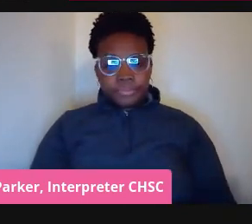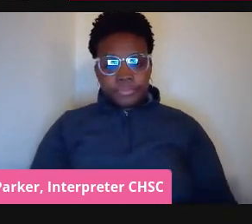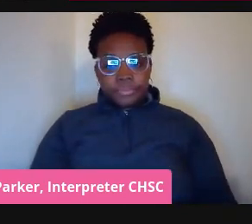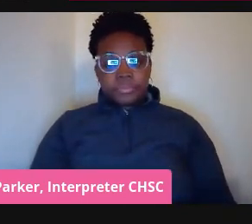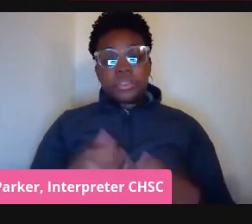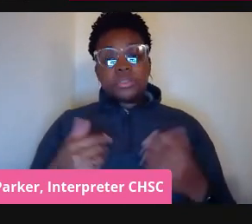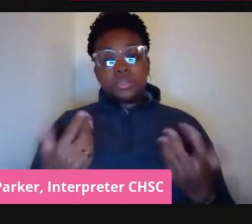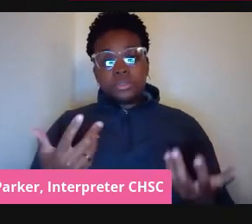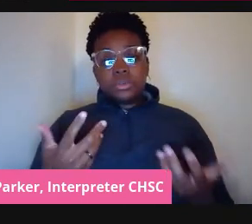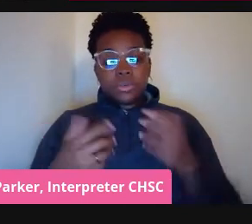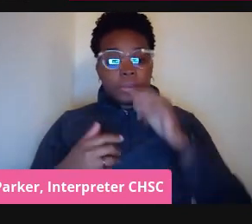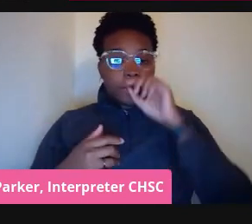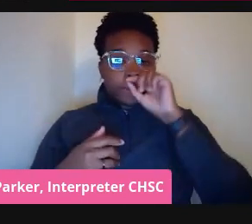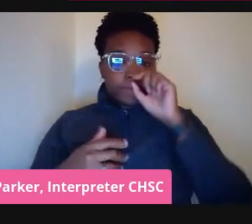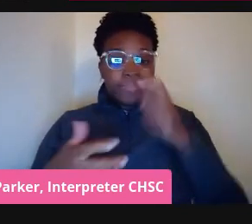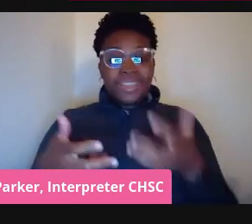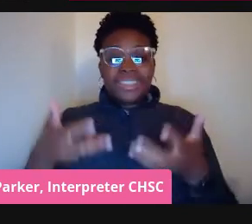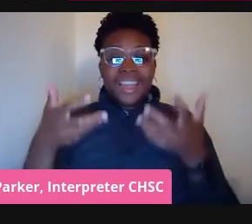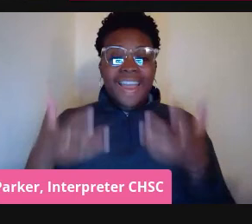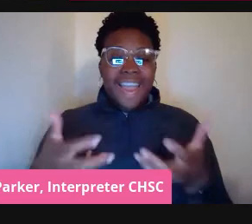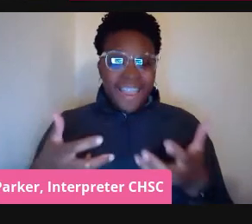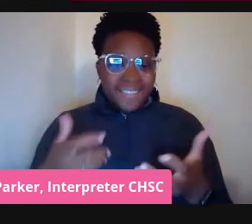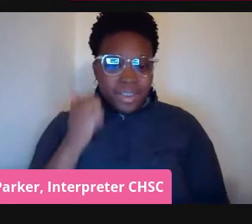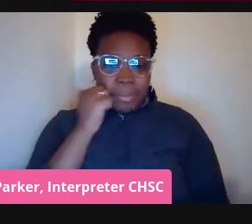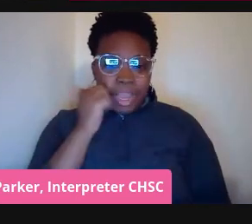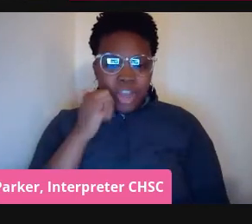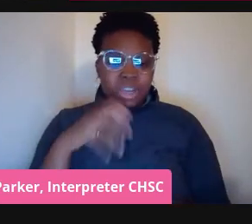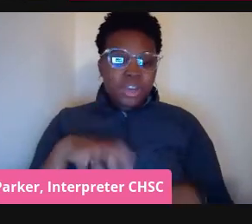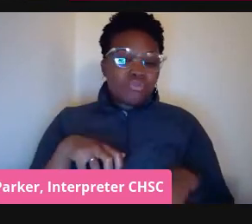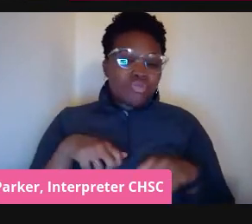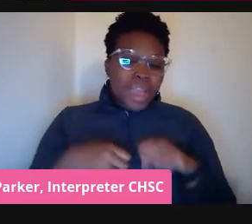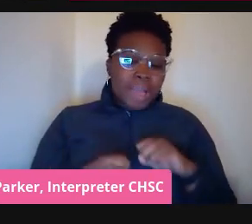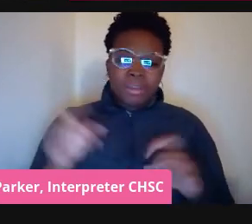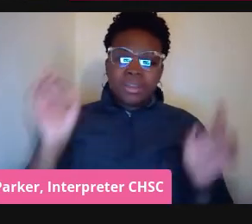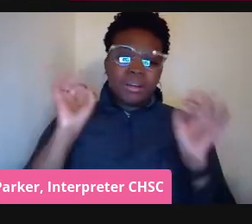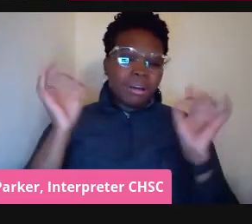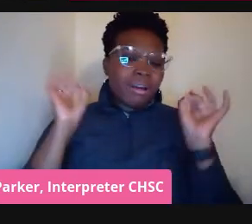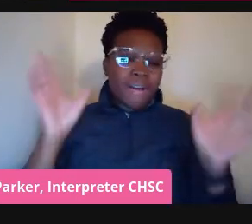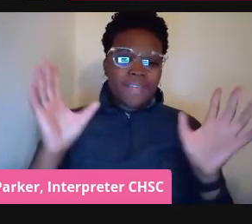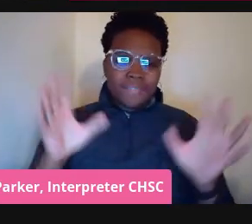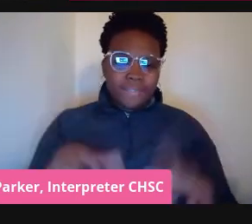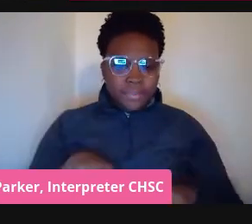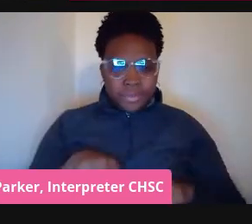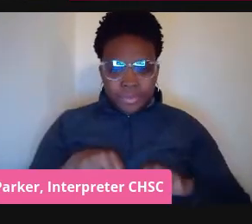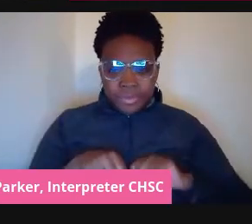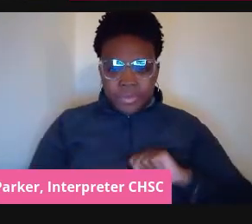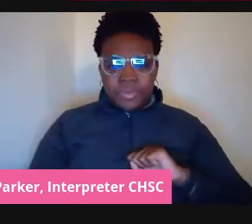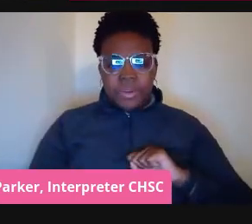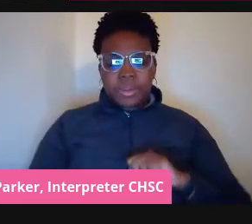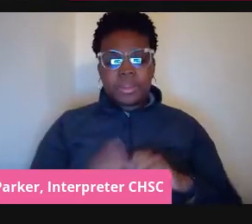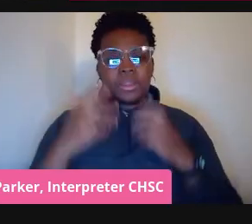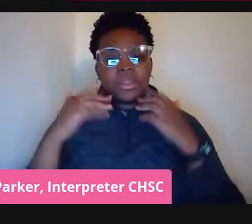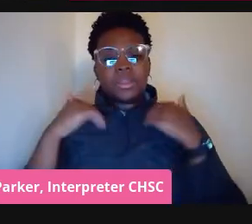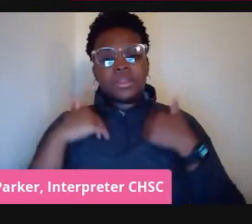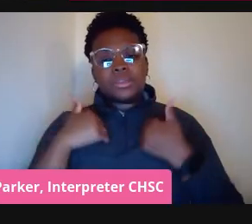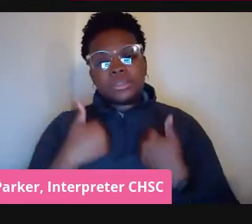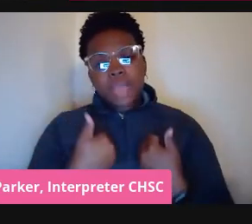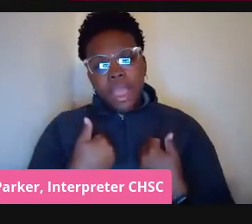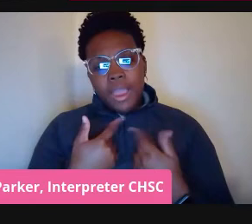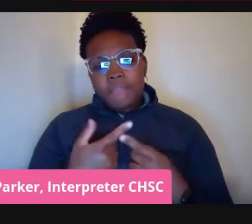So it's the heavy periods, it's the cramping, extreme cramping, it's the fatigue from the